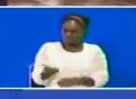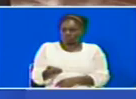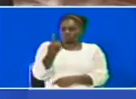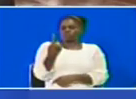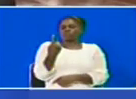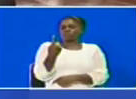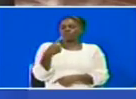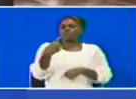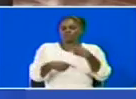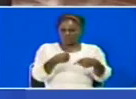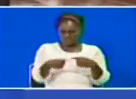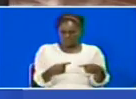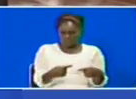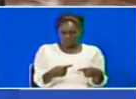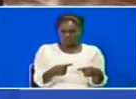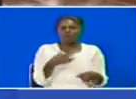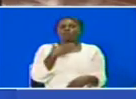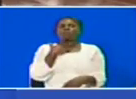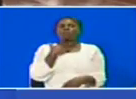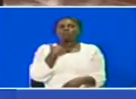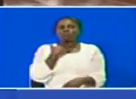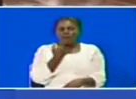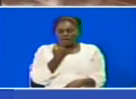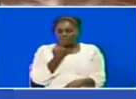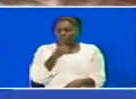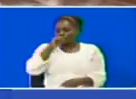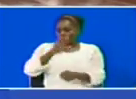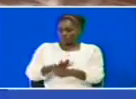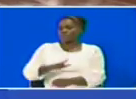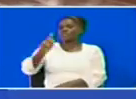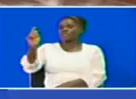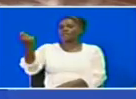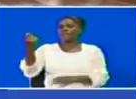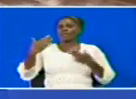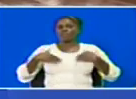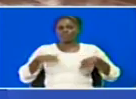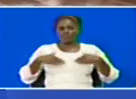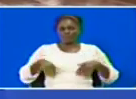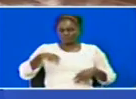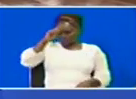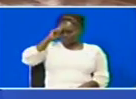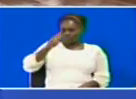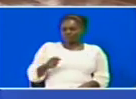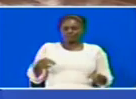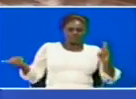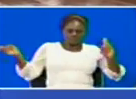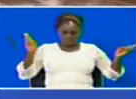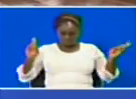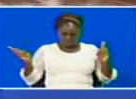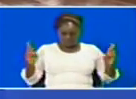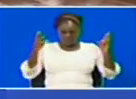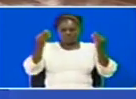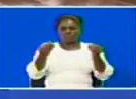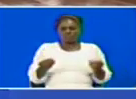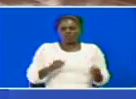the electoral process, I want to take this opportunity to assure the Kenyans that the judiciary is also ready to deal